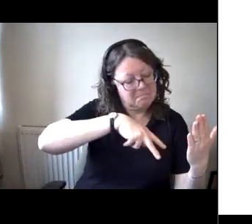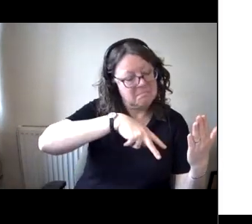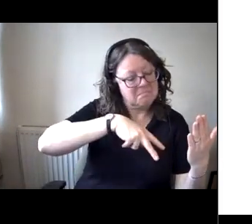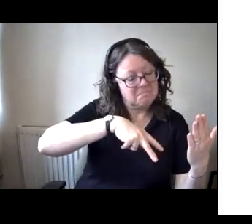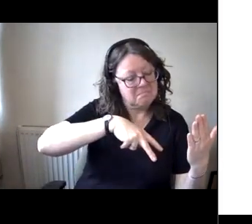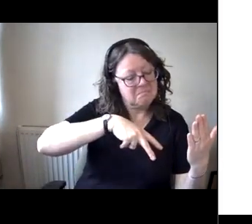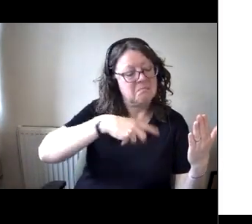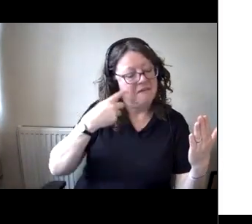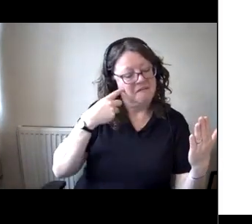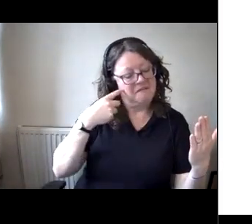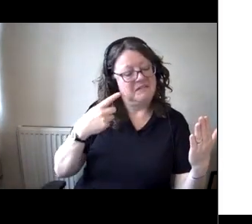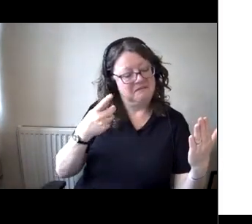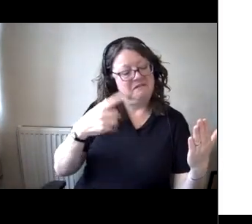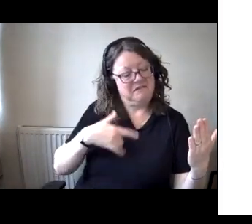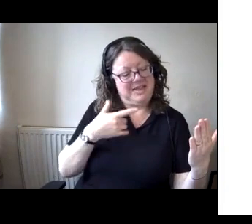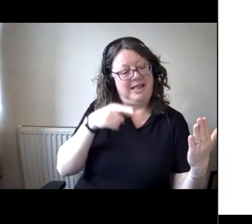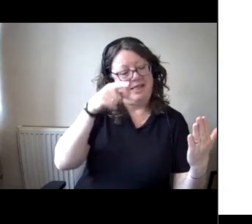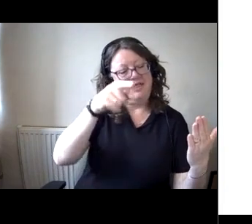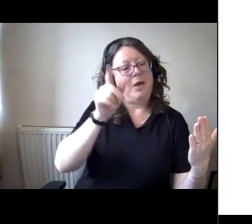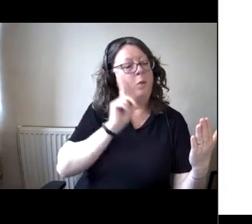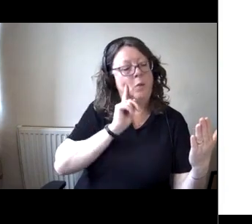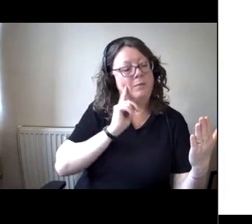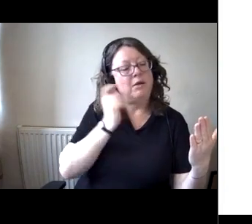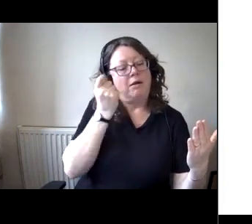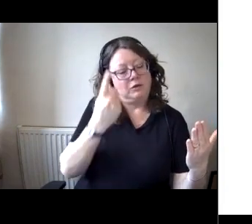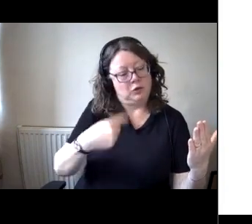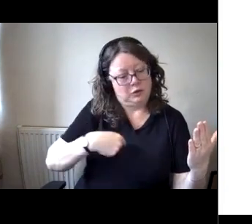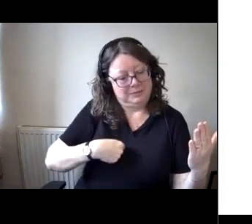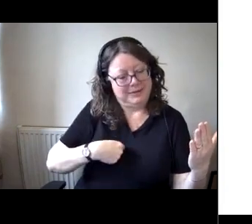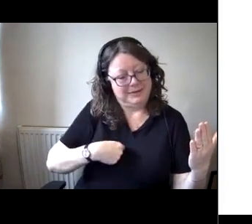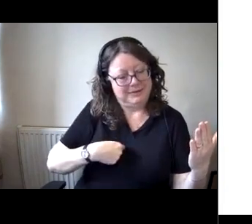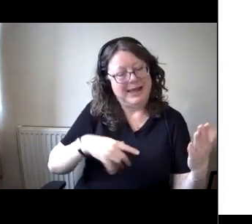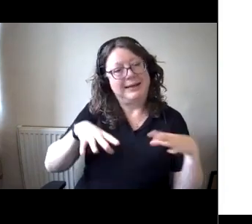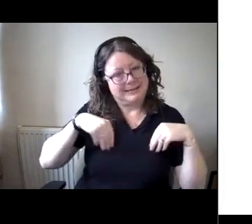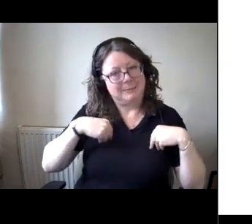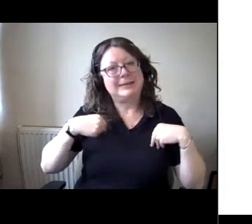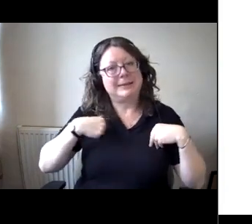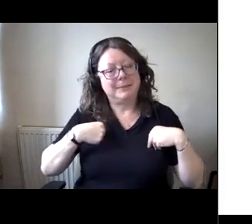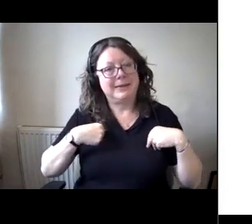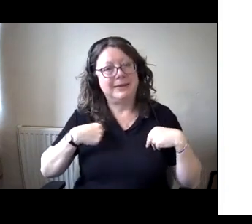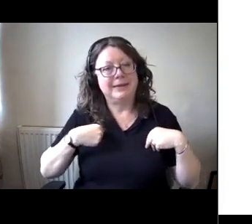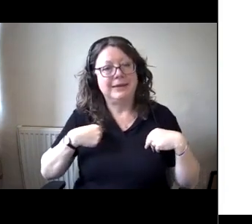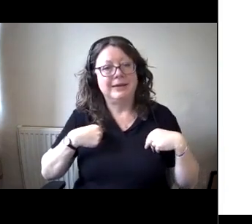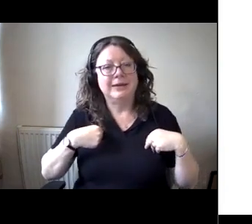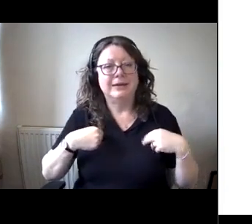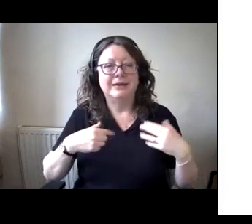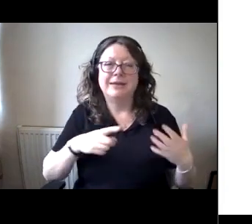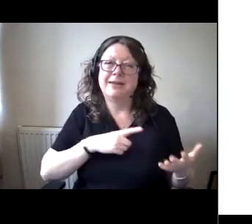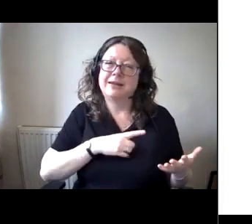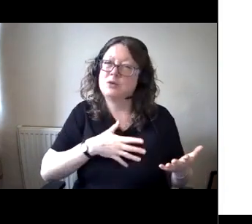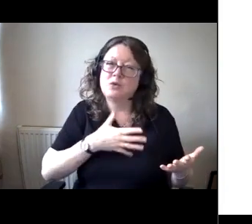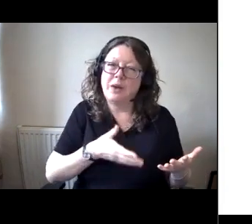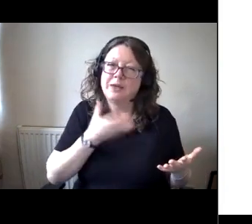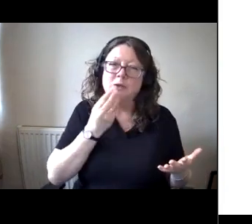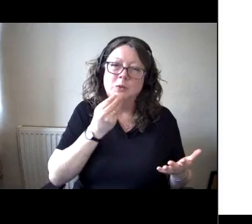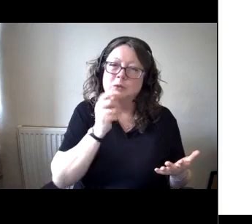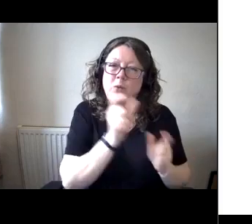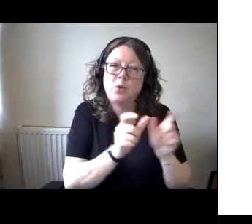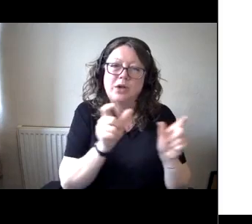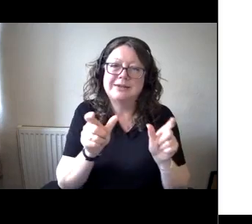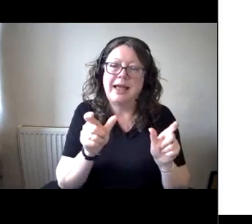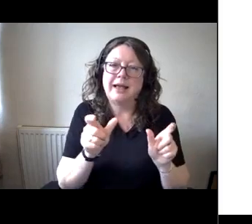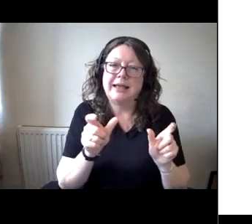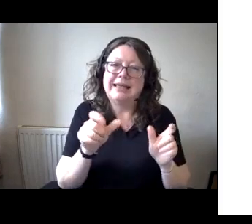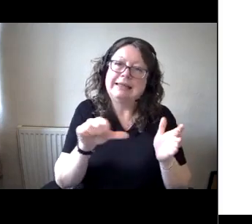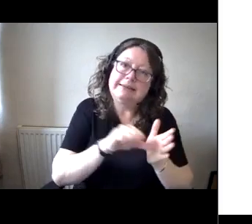So instead of this really deficit-based language when we're talking about difficulties and how they are misinterpreting things and